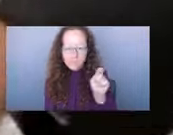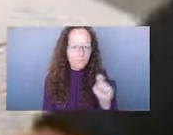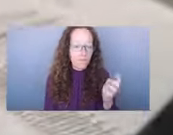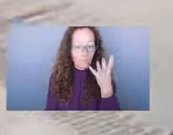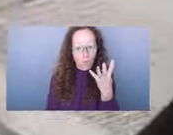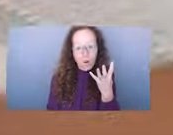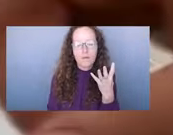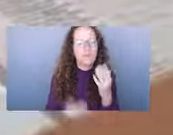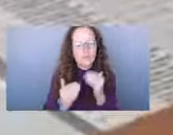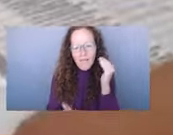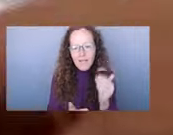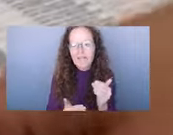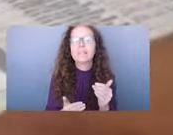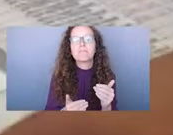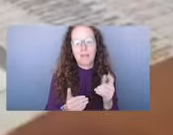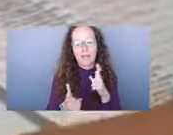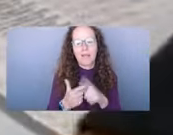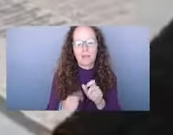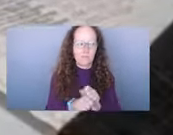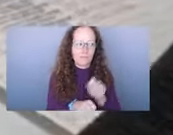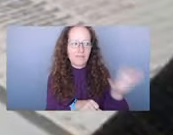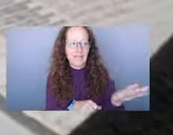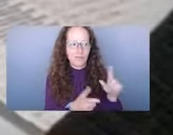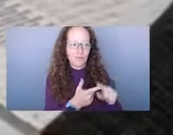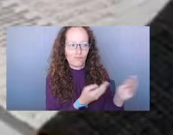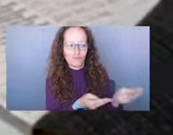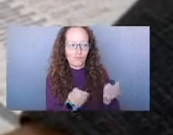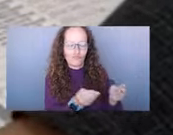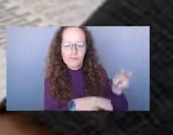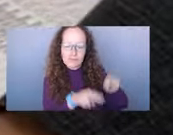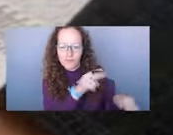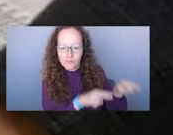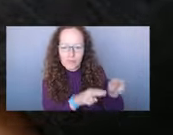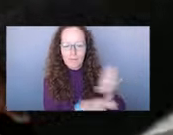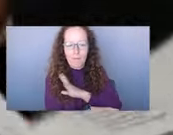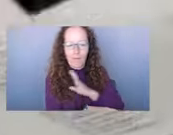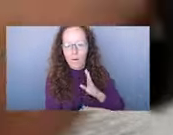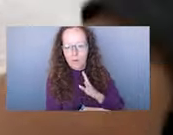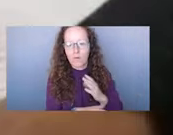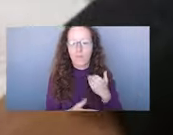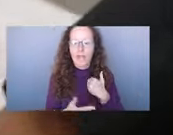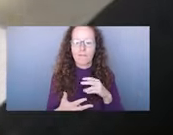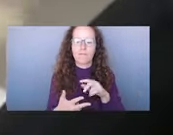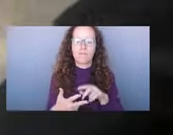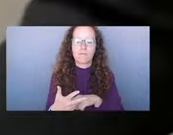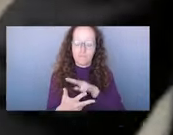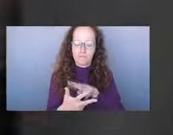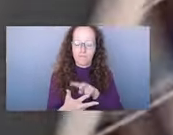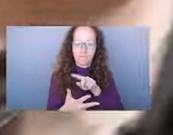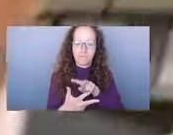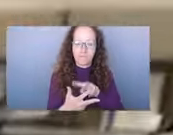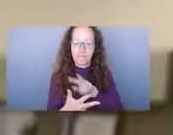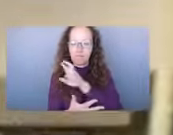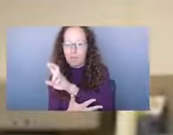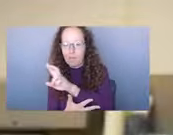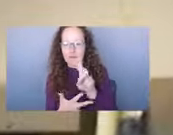have a Republican Democrat serving as the judges for that adjudication board. And then we need a third member called an